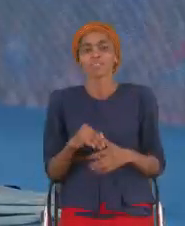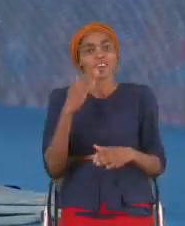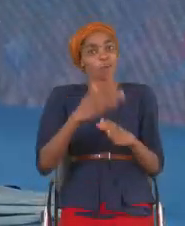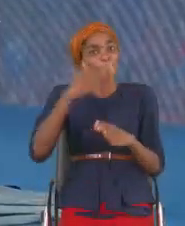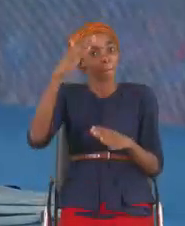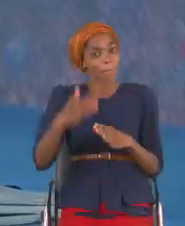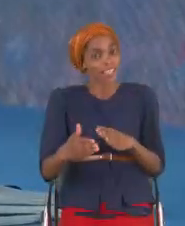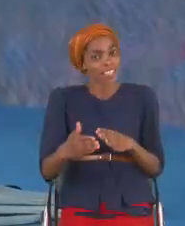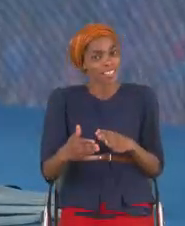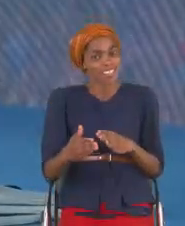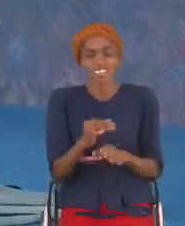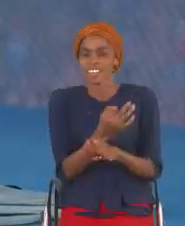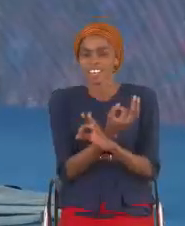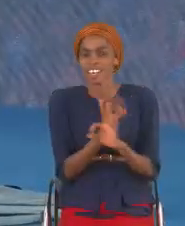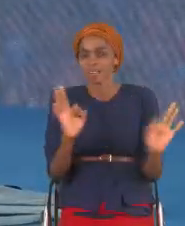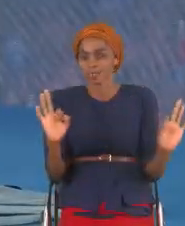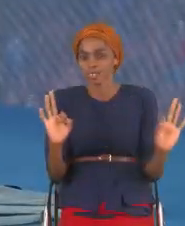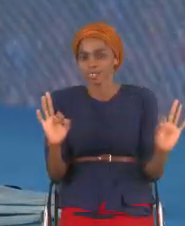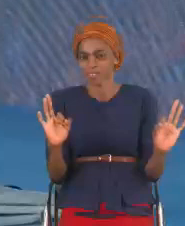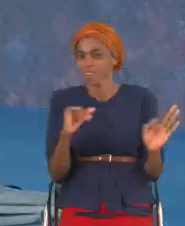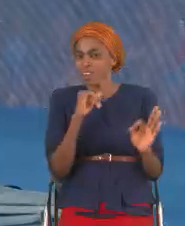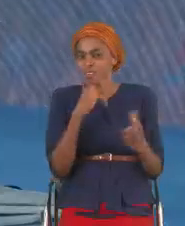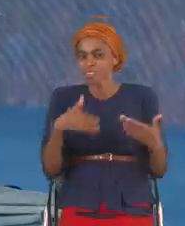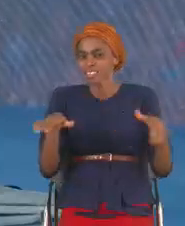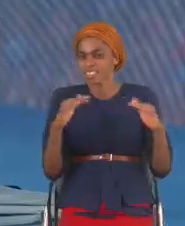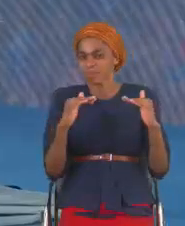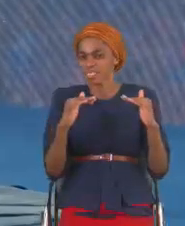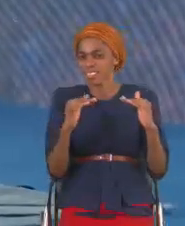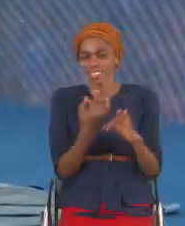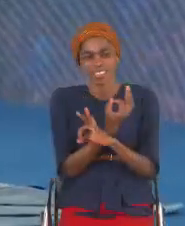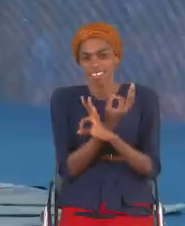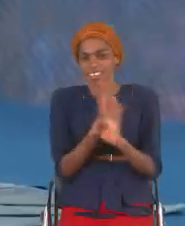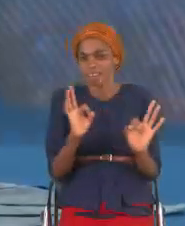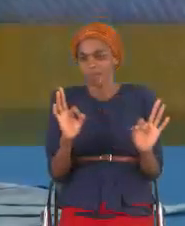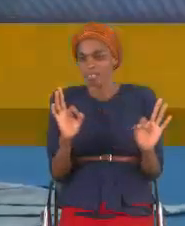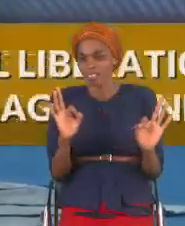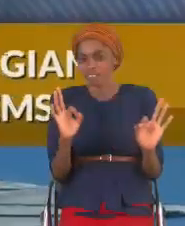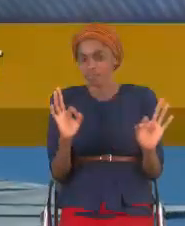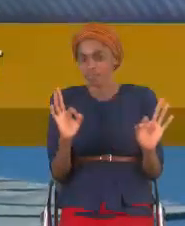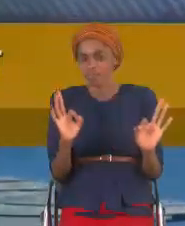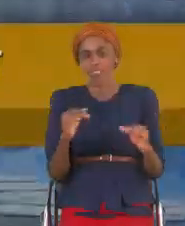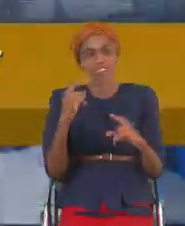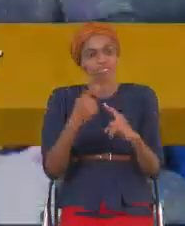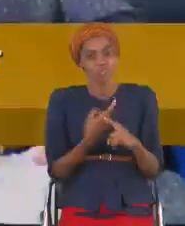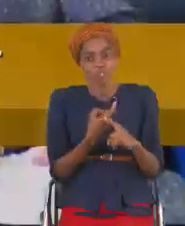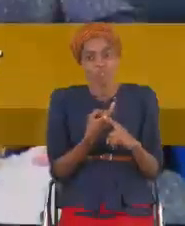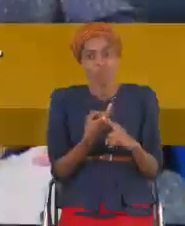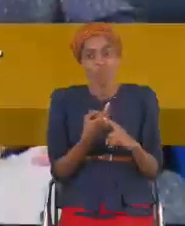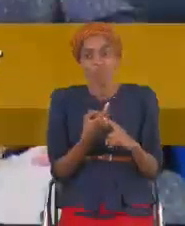Complete liberation. Unlimited liberation from giant plagues